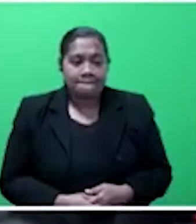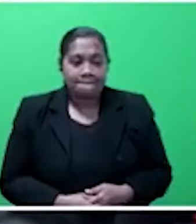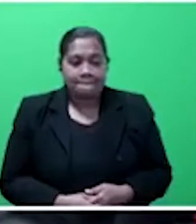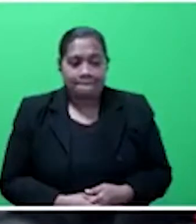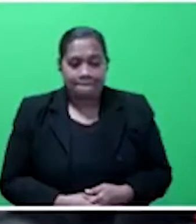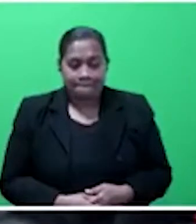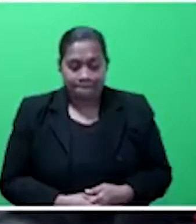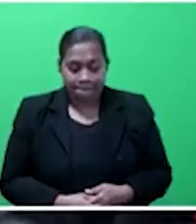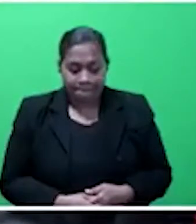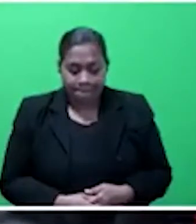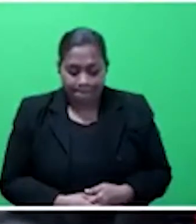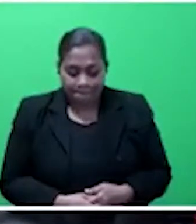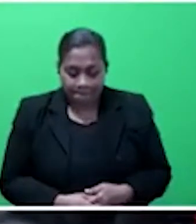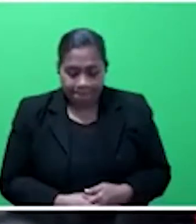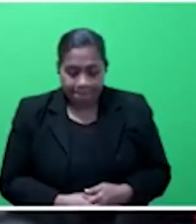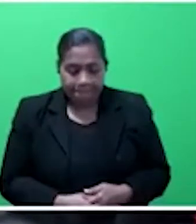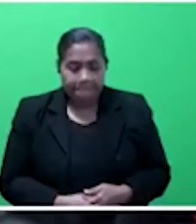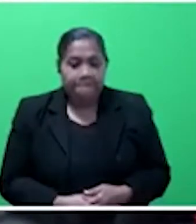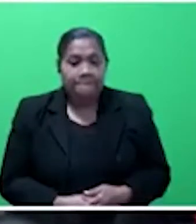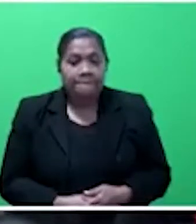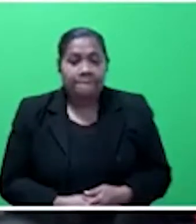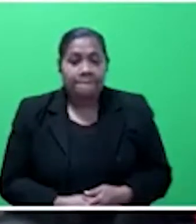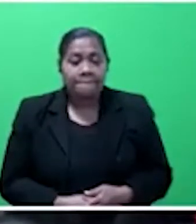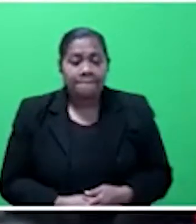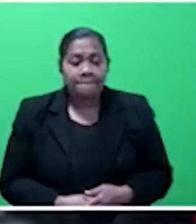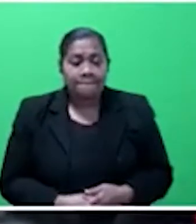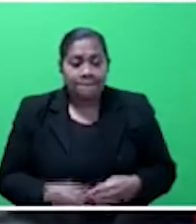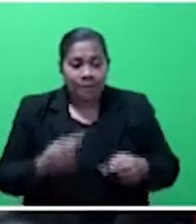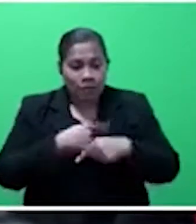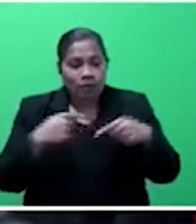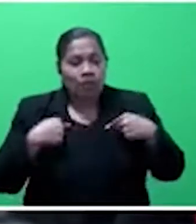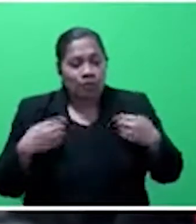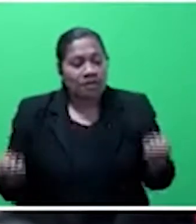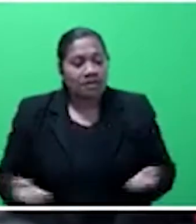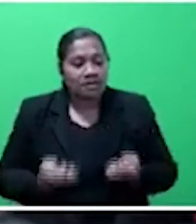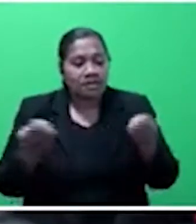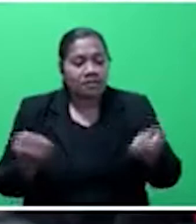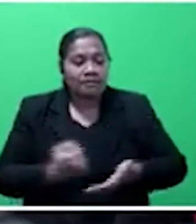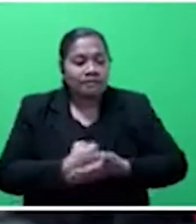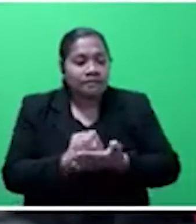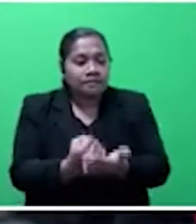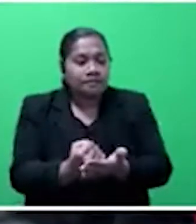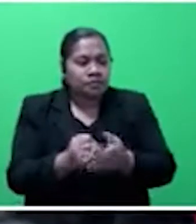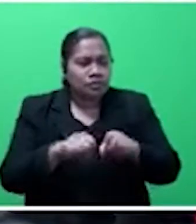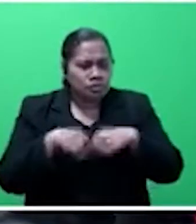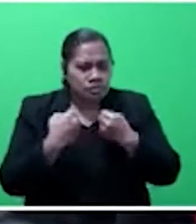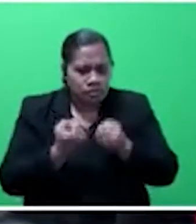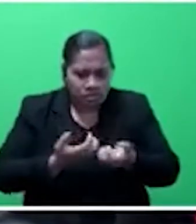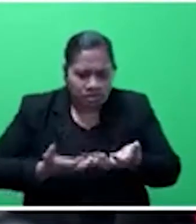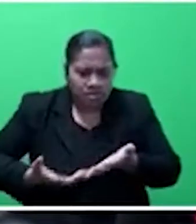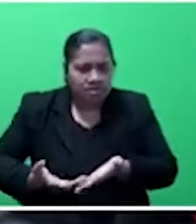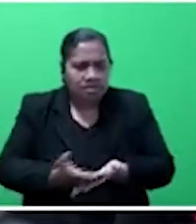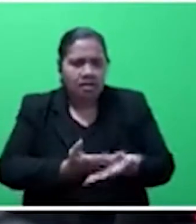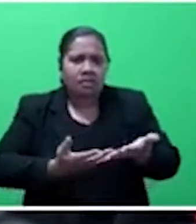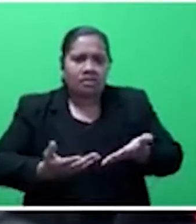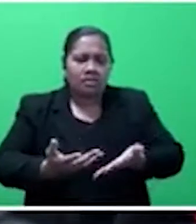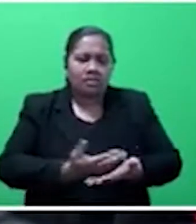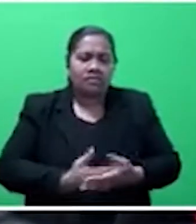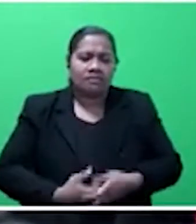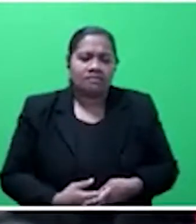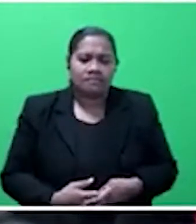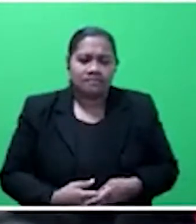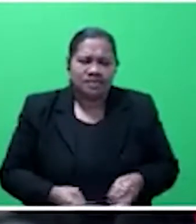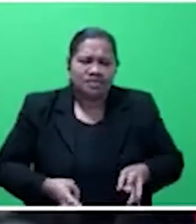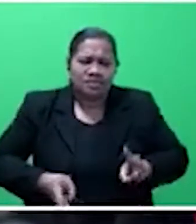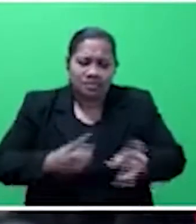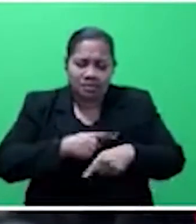Mr. Speaker said we encourage and support social dialogue as an effective mechanism paving the way to bring